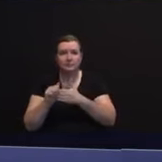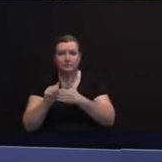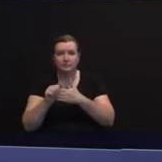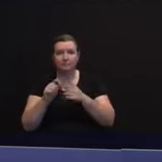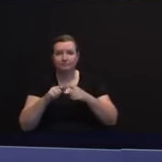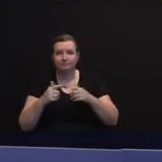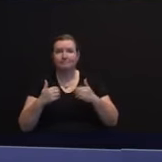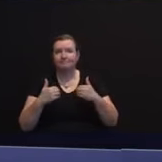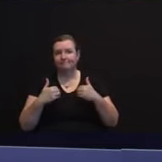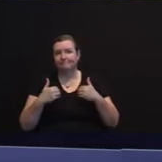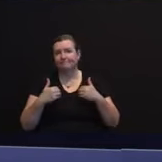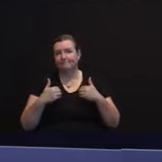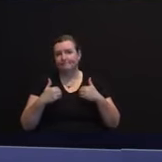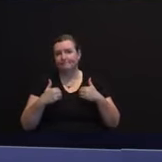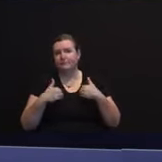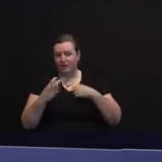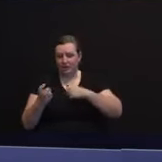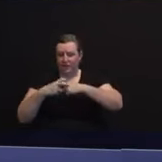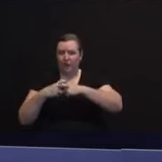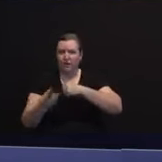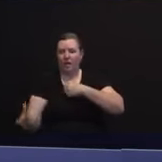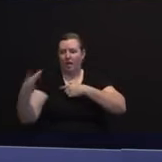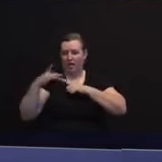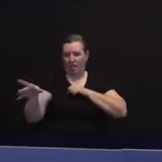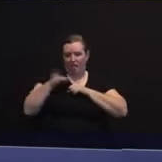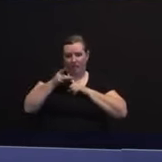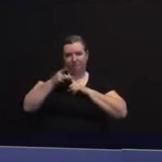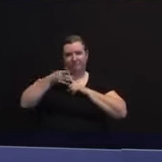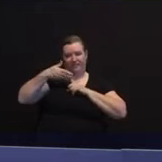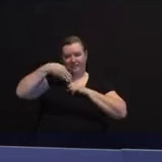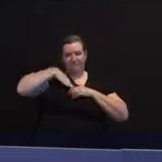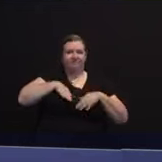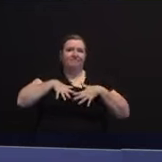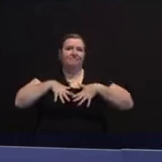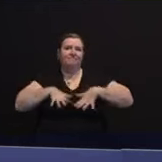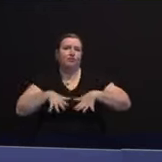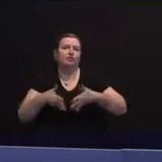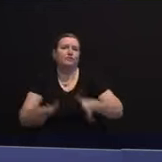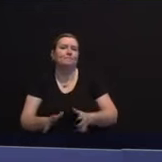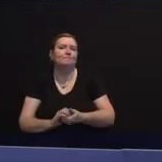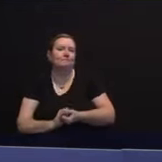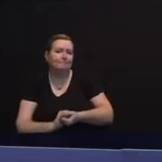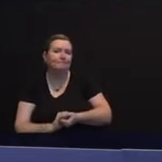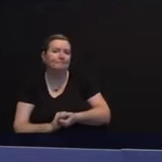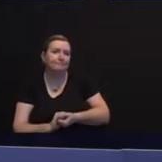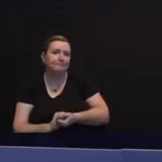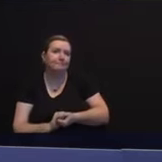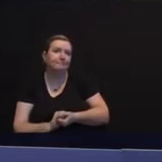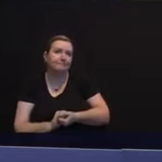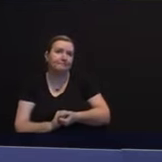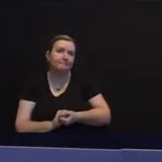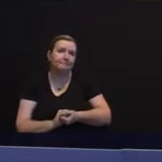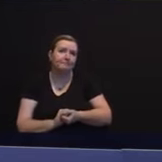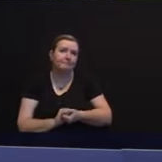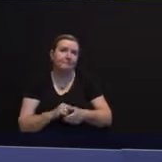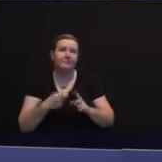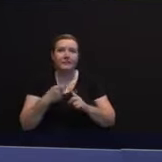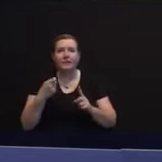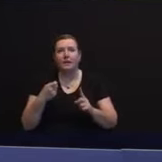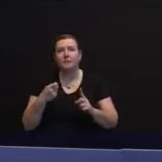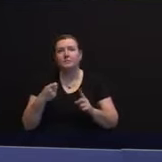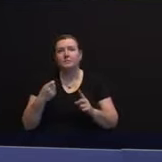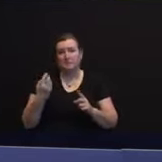easily. As the governor shared, since Monday, we have reported more than 10,000 new